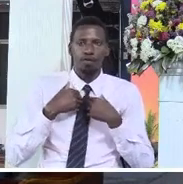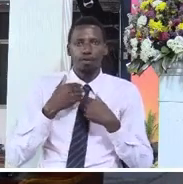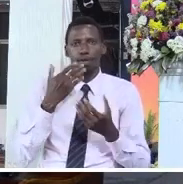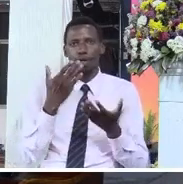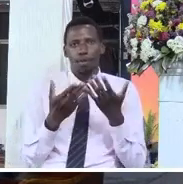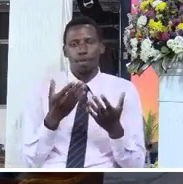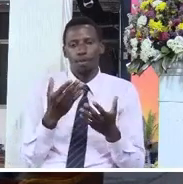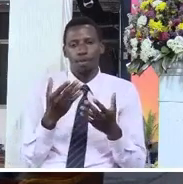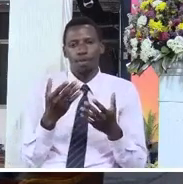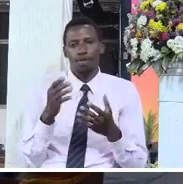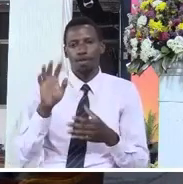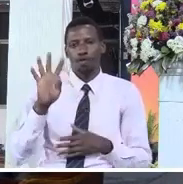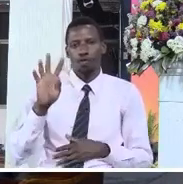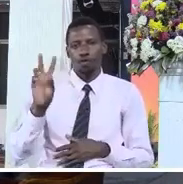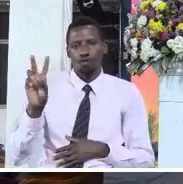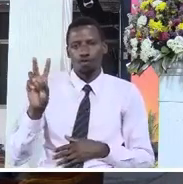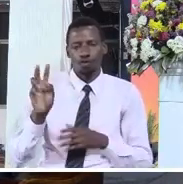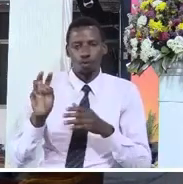of